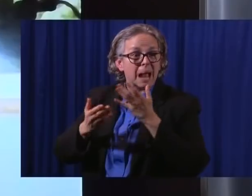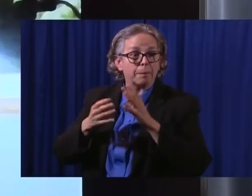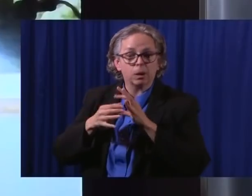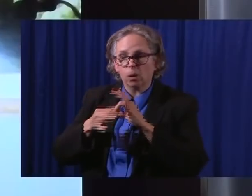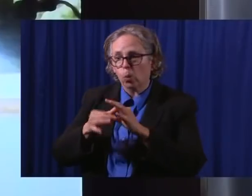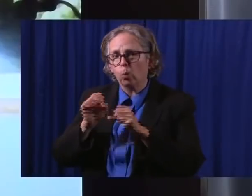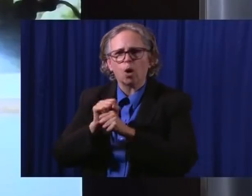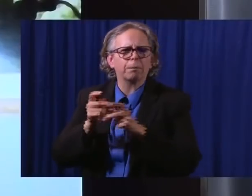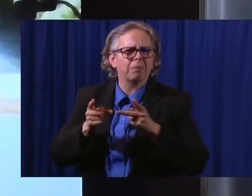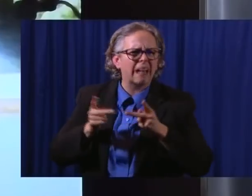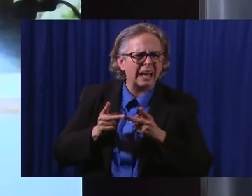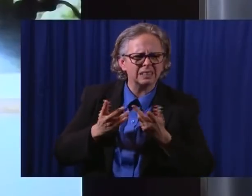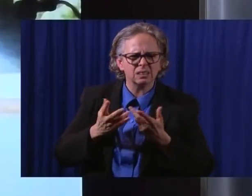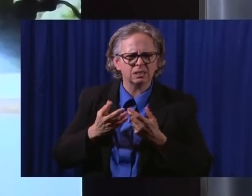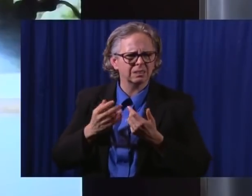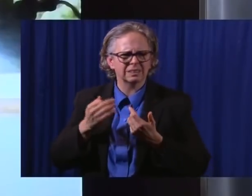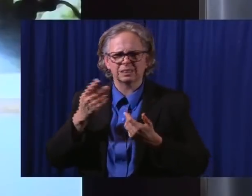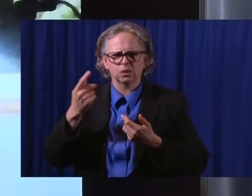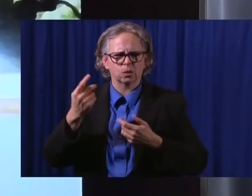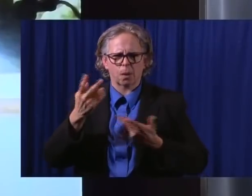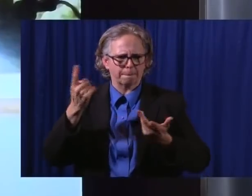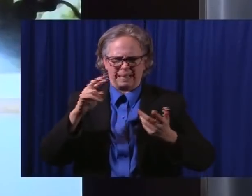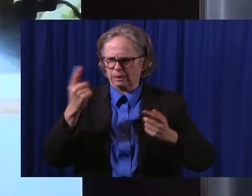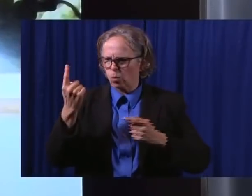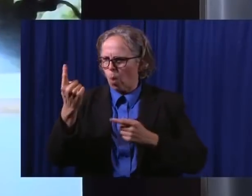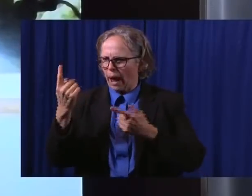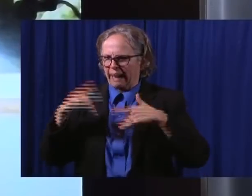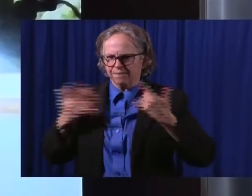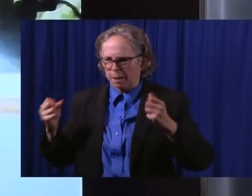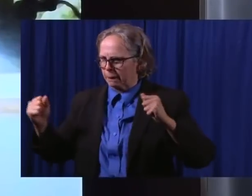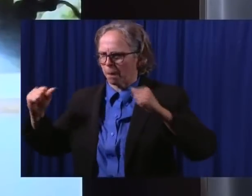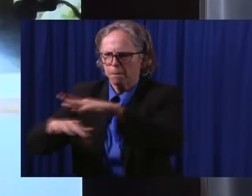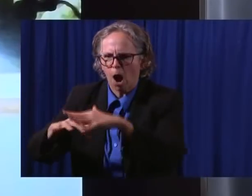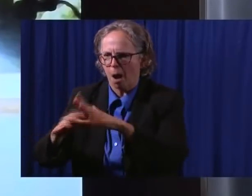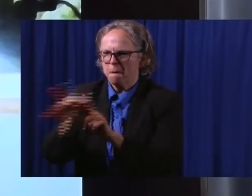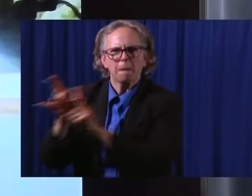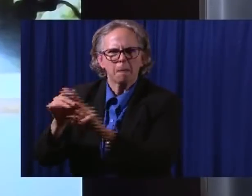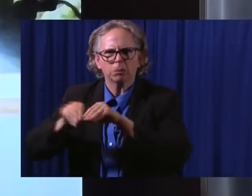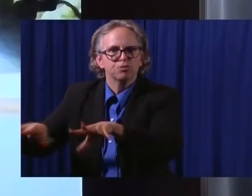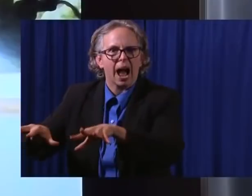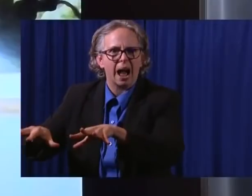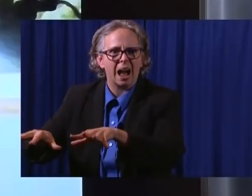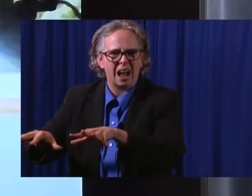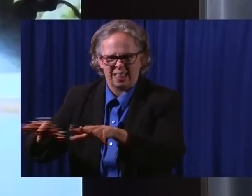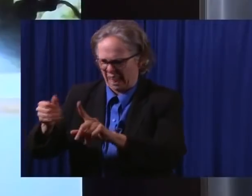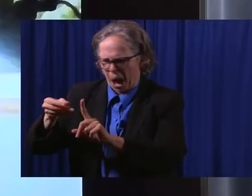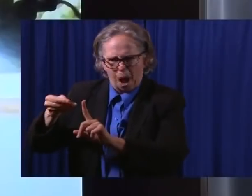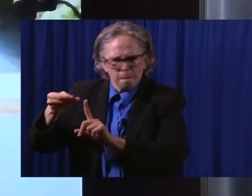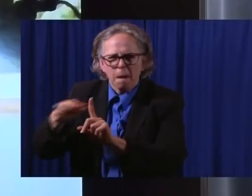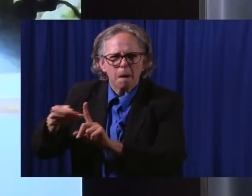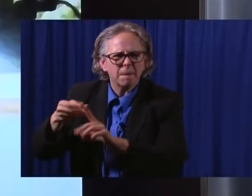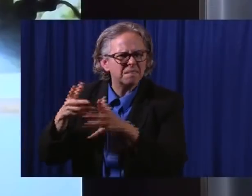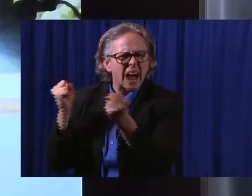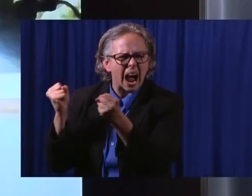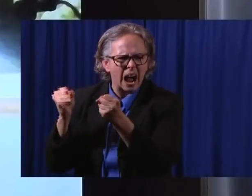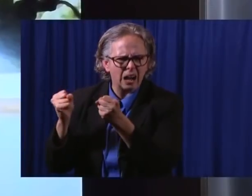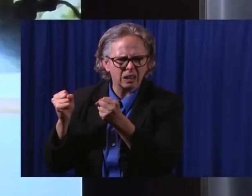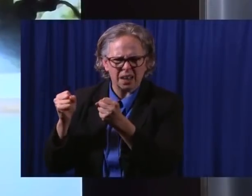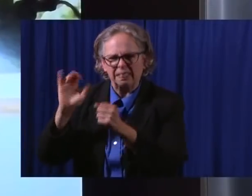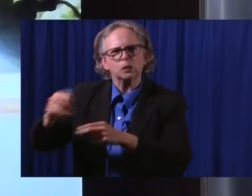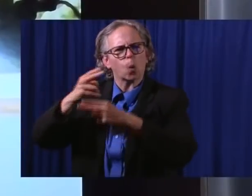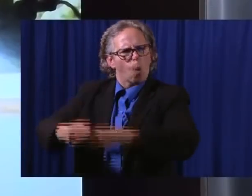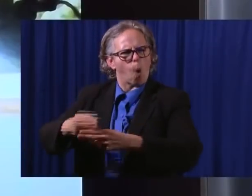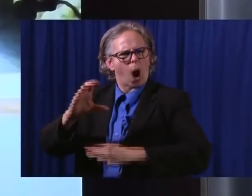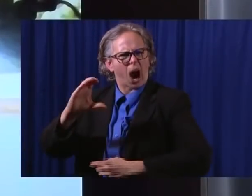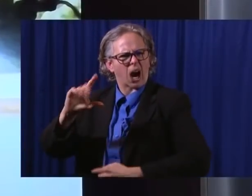event, where people have been able to spread this virus amongst themselves. So that at this point, we're concerned